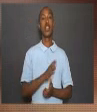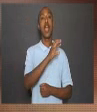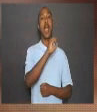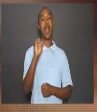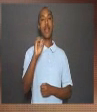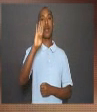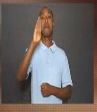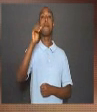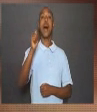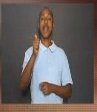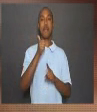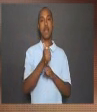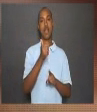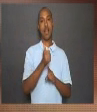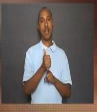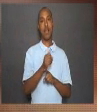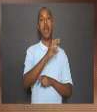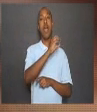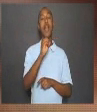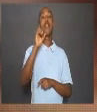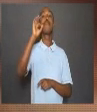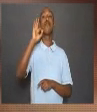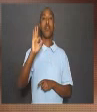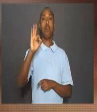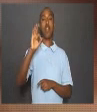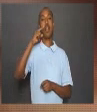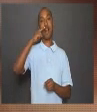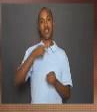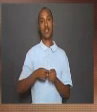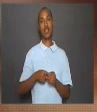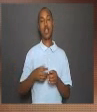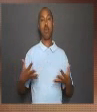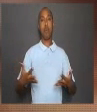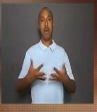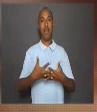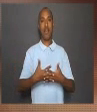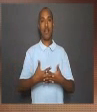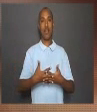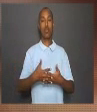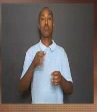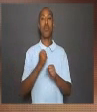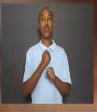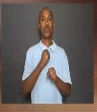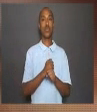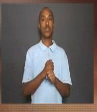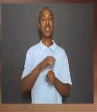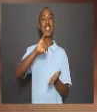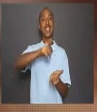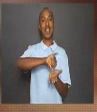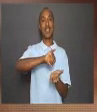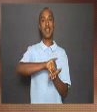And barium metal and fluorine gas combine to produce